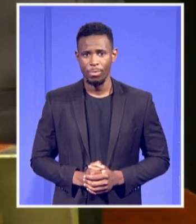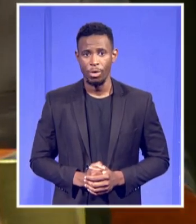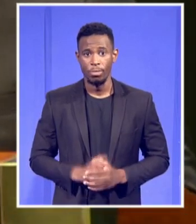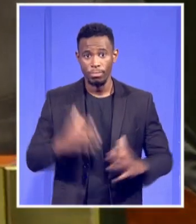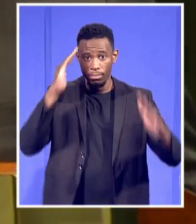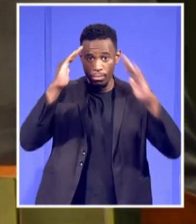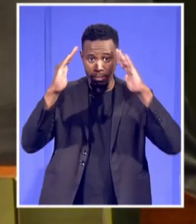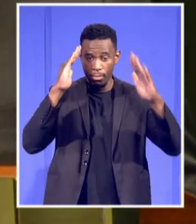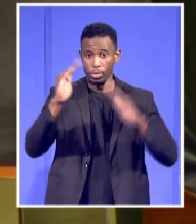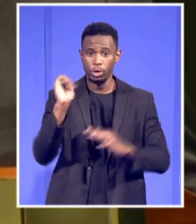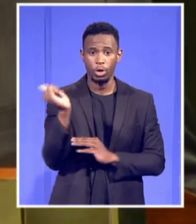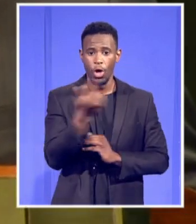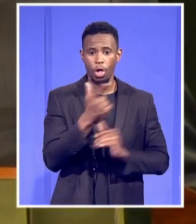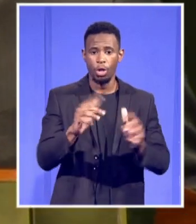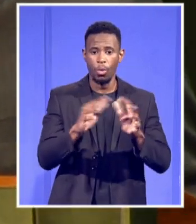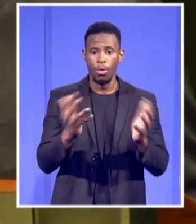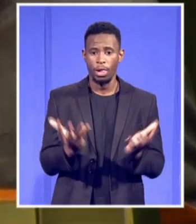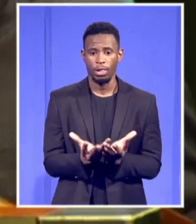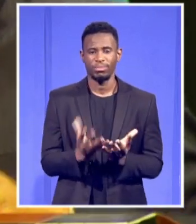Bonjour tout le monde.